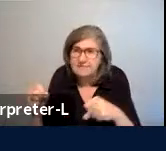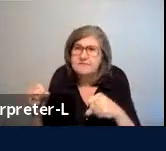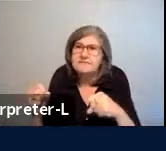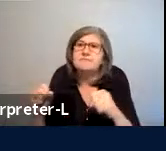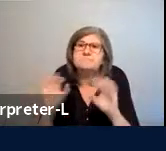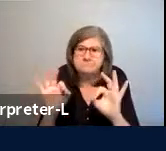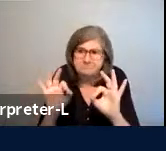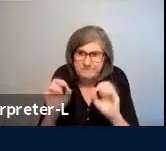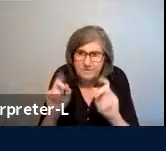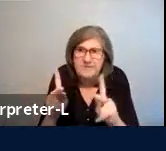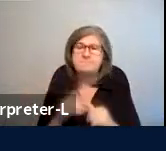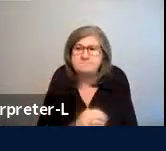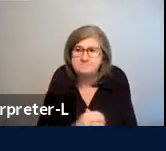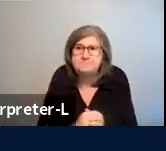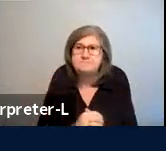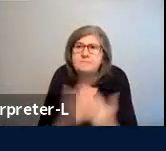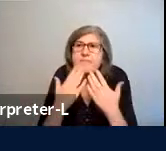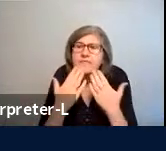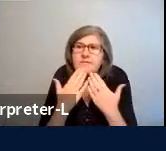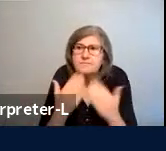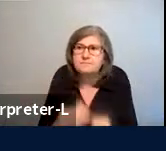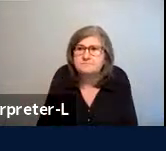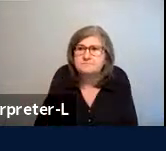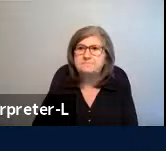Okay. Thank you.